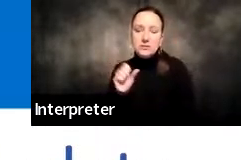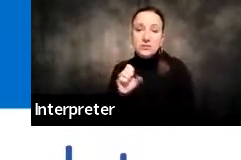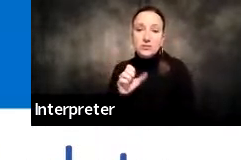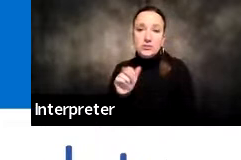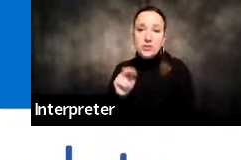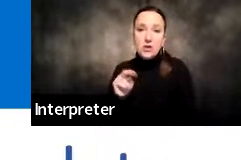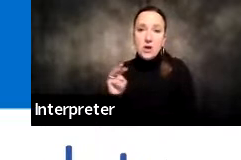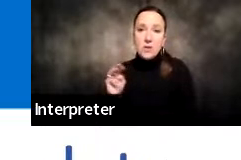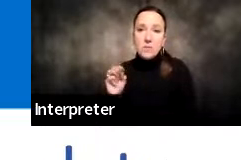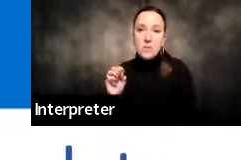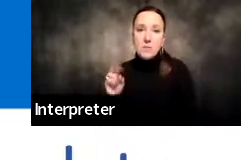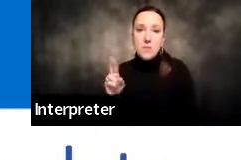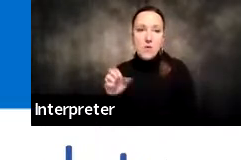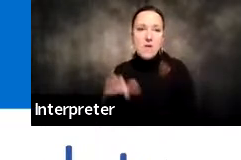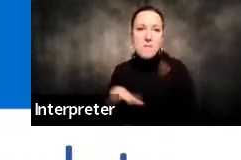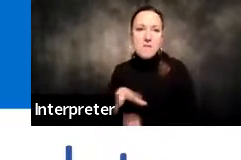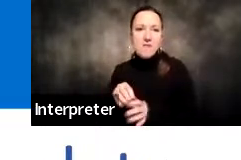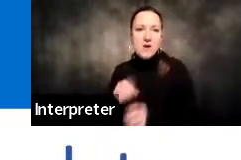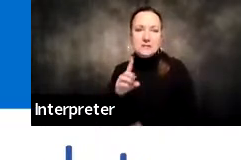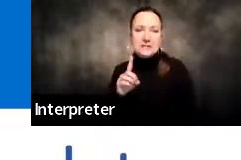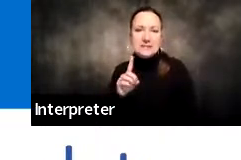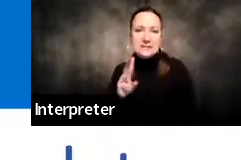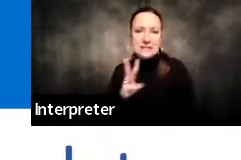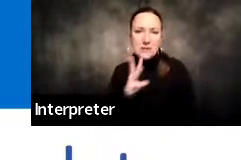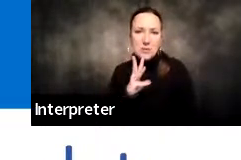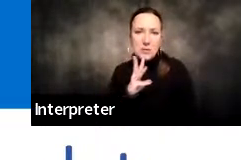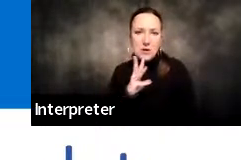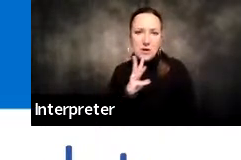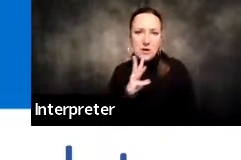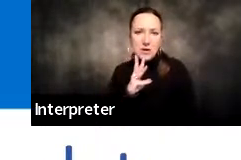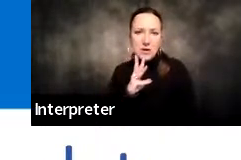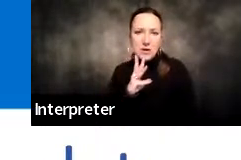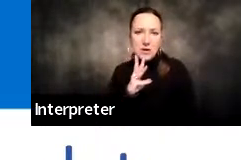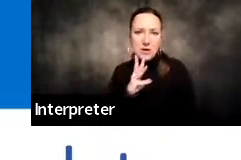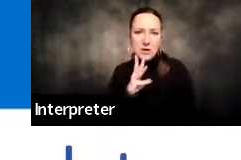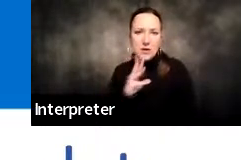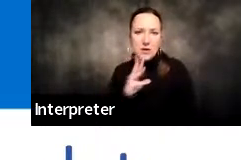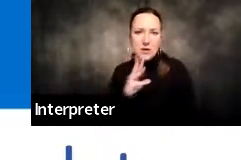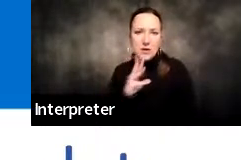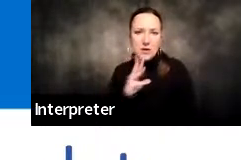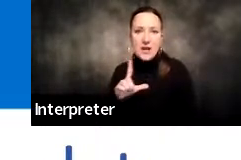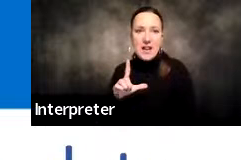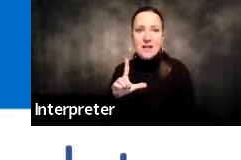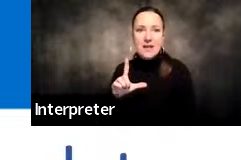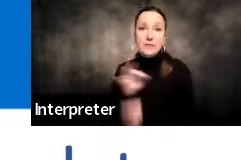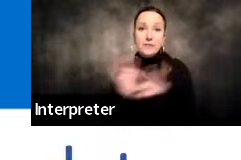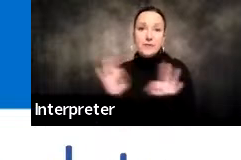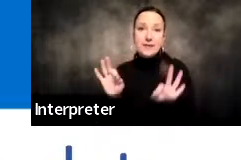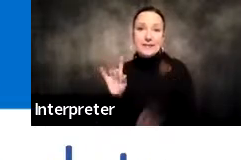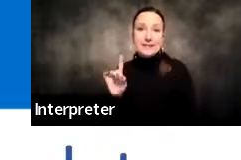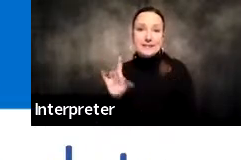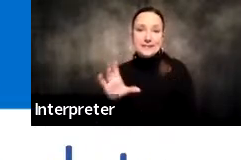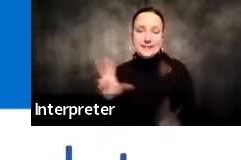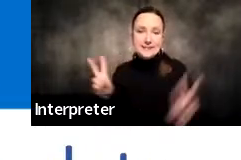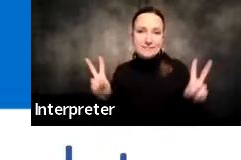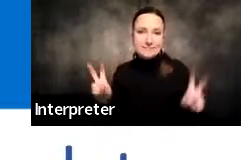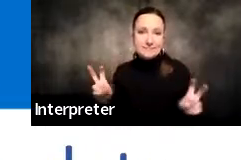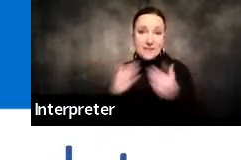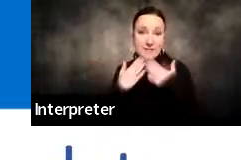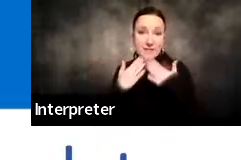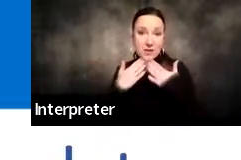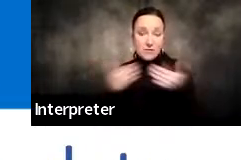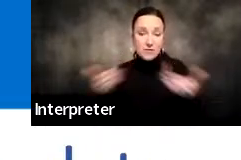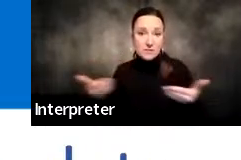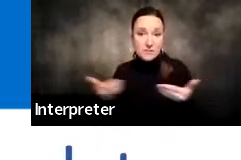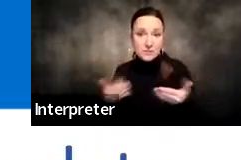manager over at DC Water, focusing on lead-free DC. And thank you for this opportunity to speak to you today about